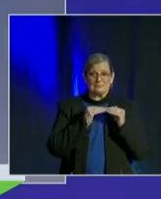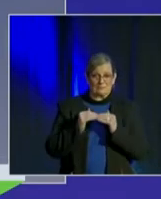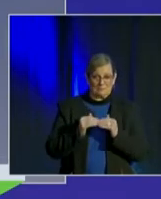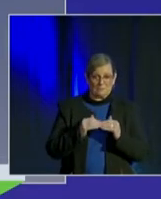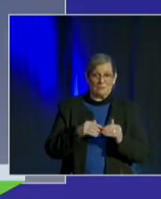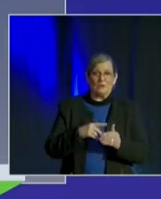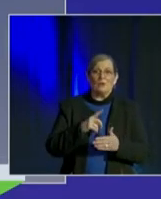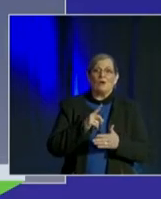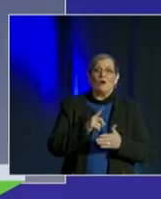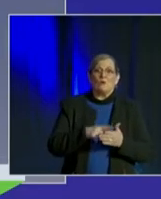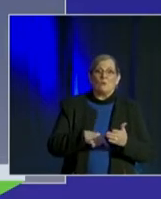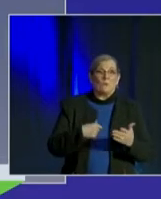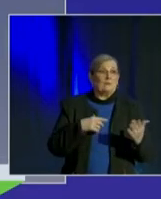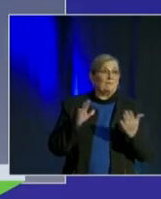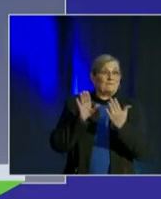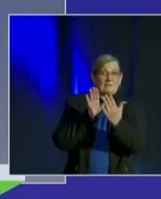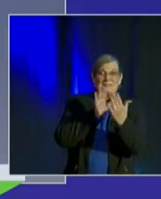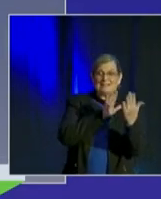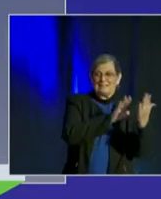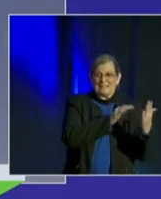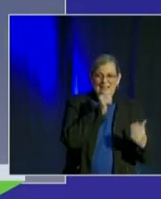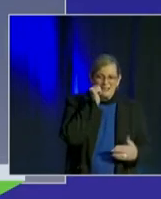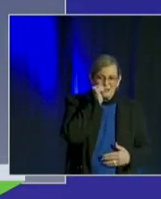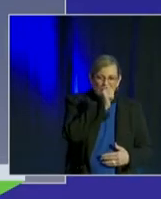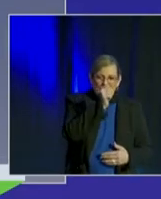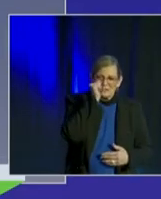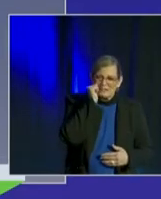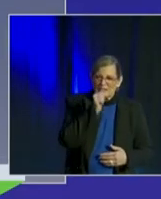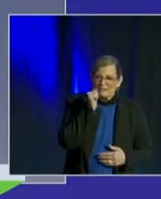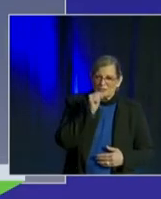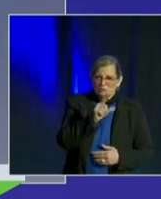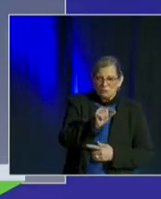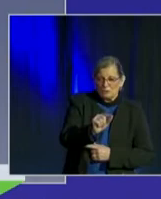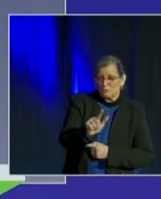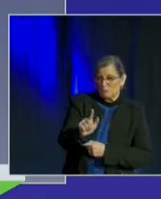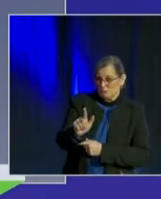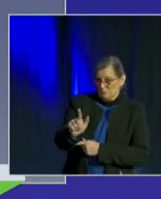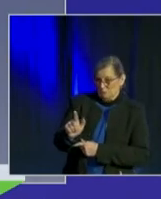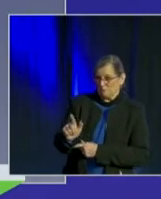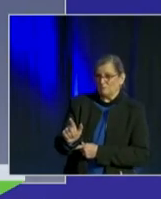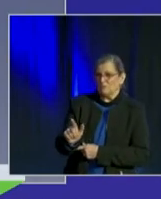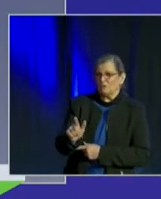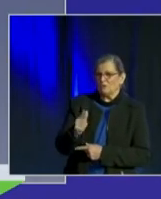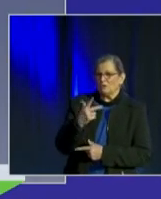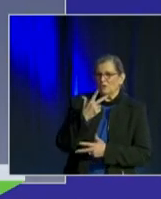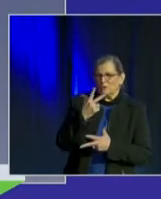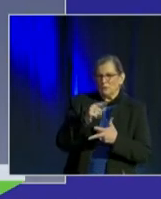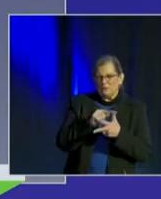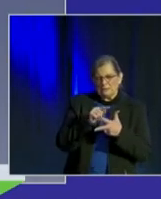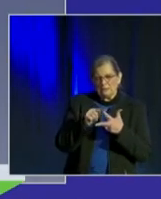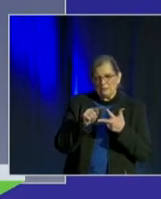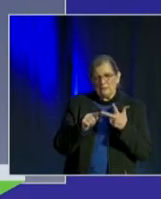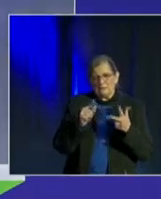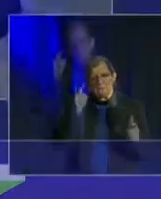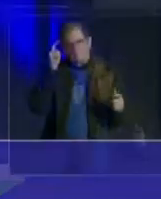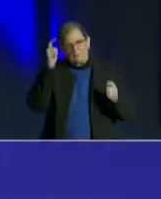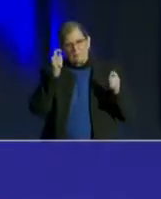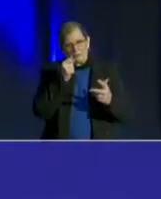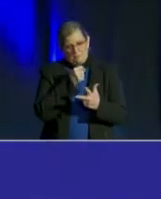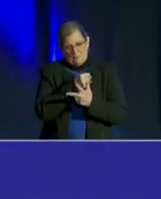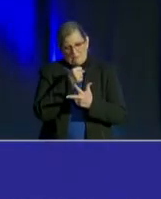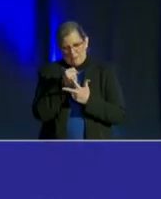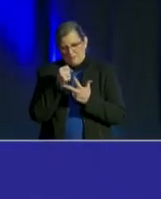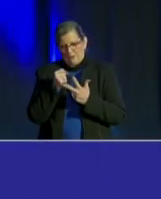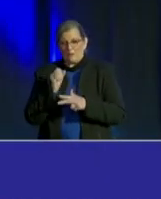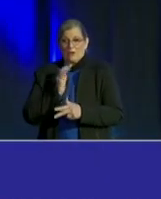just gone through and what we're going to continue to face in the year as we go forward. There are 3 major impacts that our city